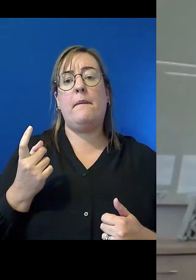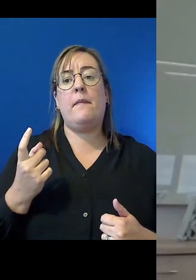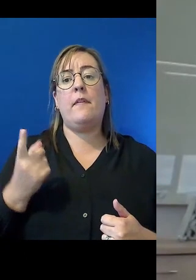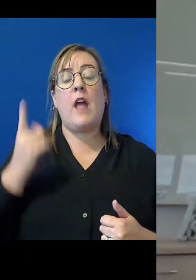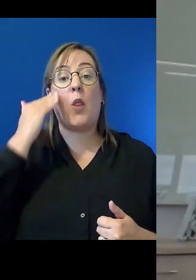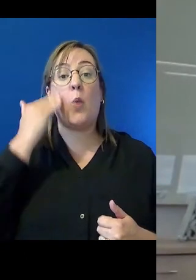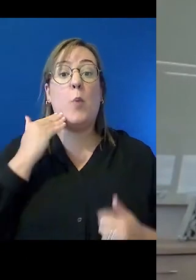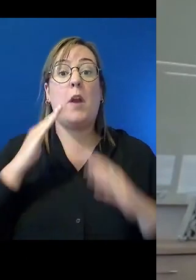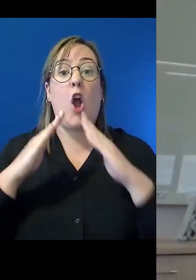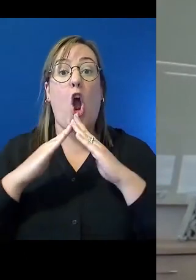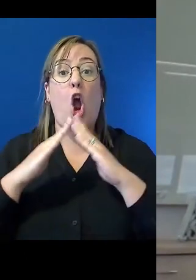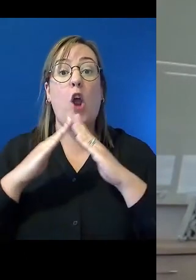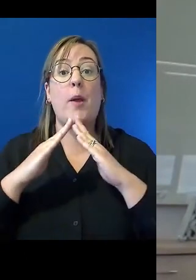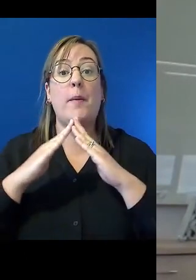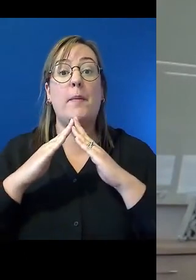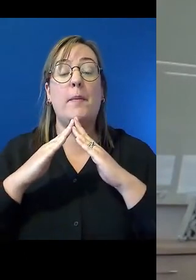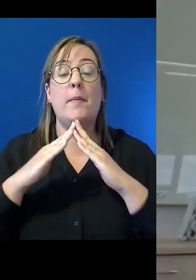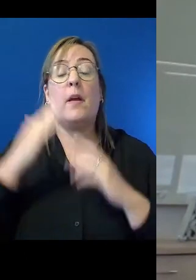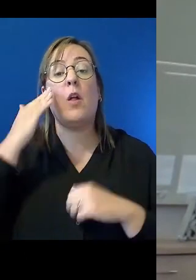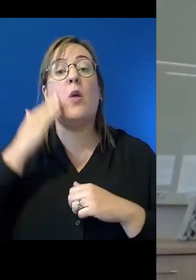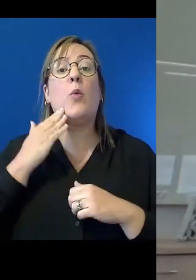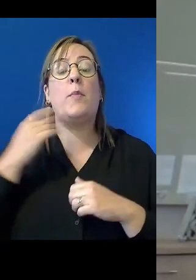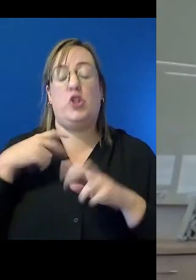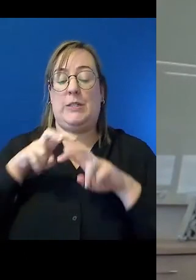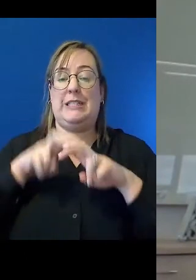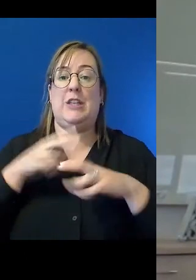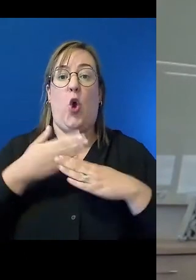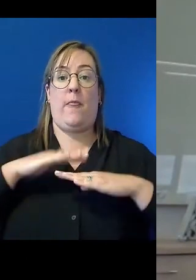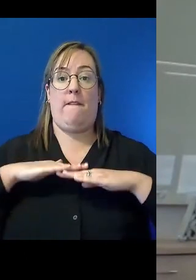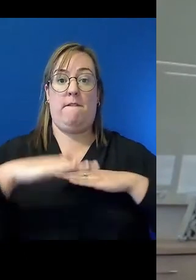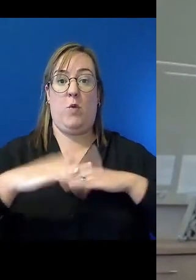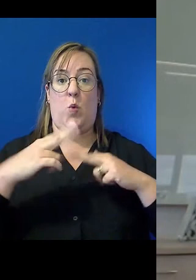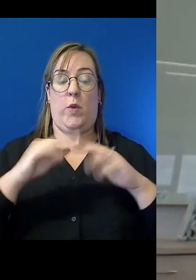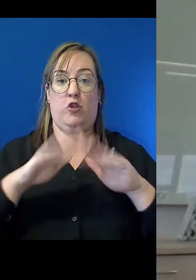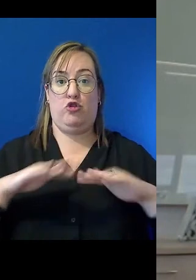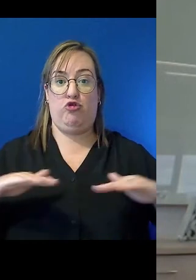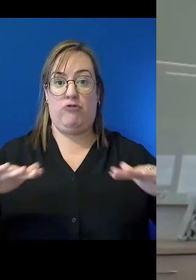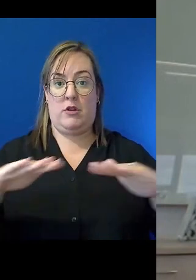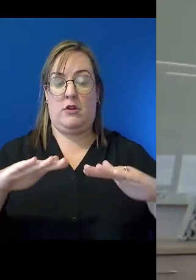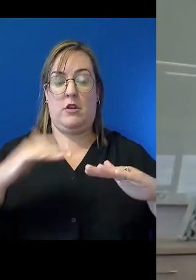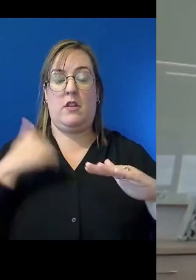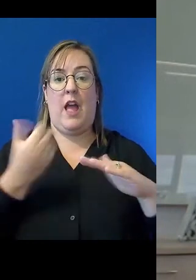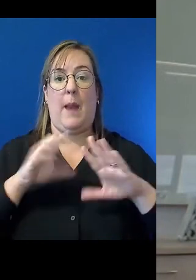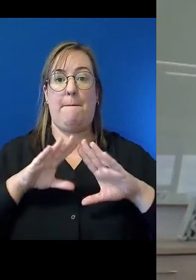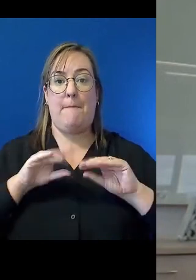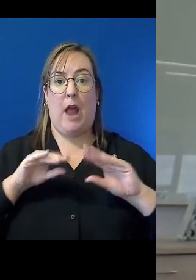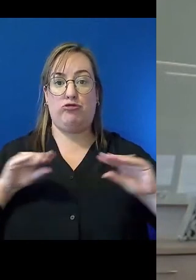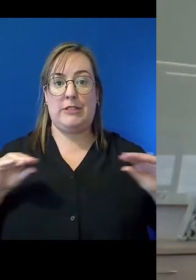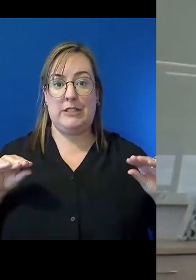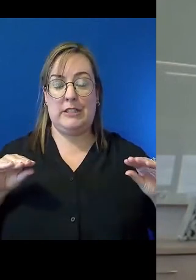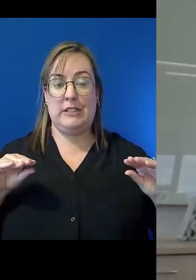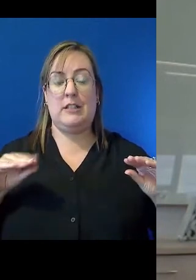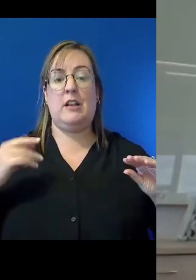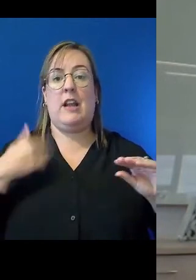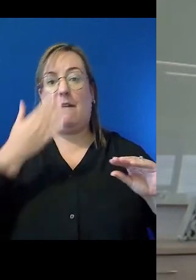home. And inside that house she was sitting on the floor with her children, and they were sitting on a mattress, a bare mattress, in front